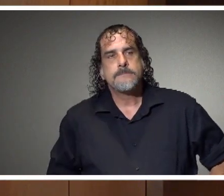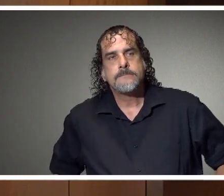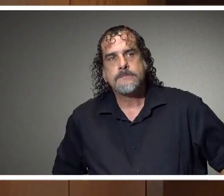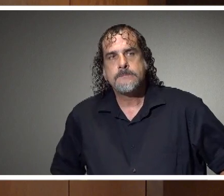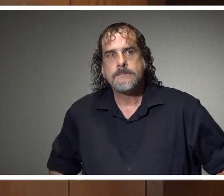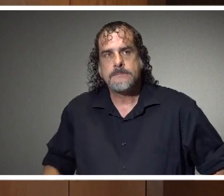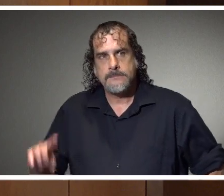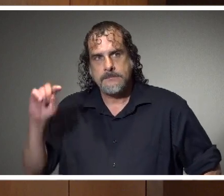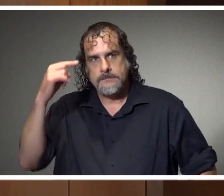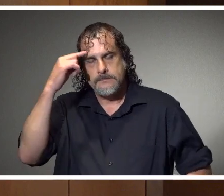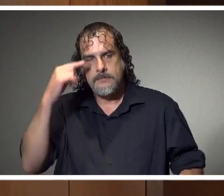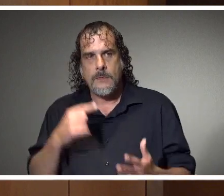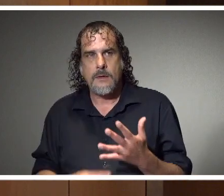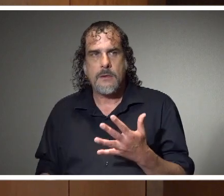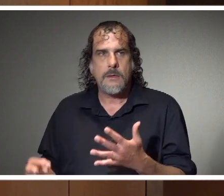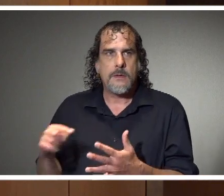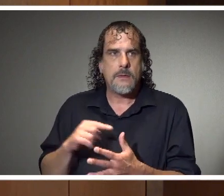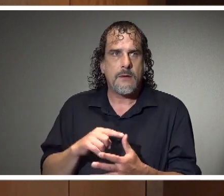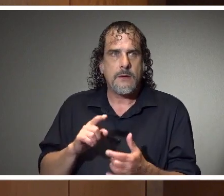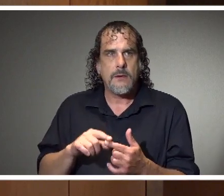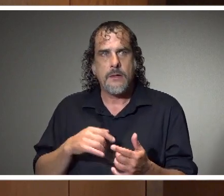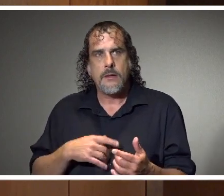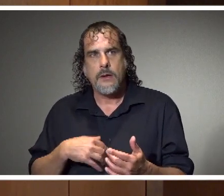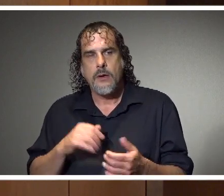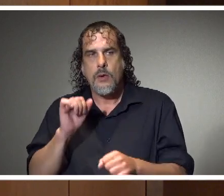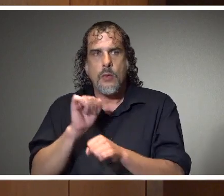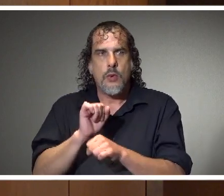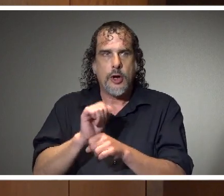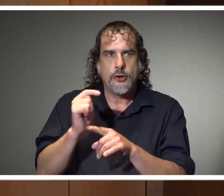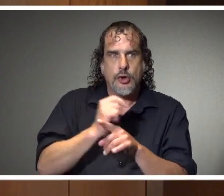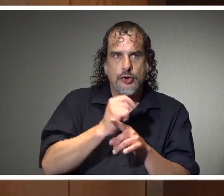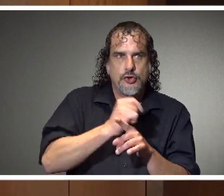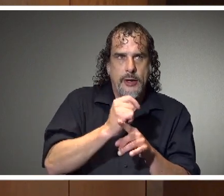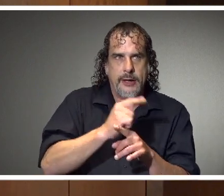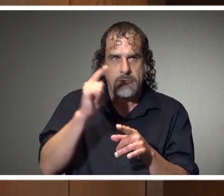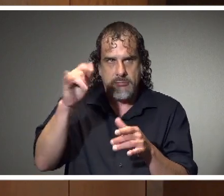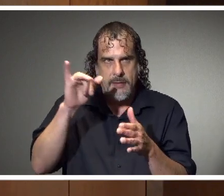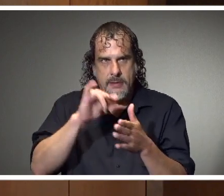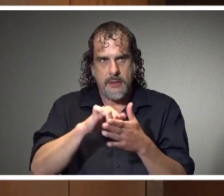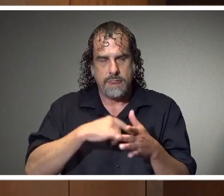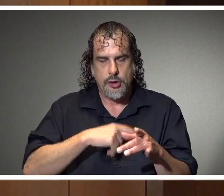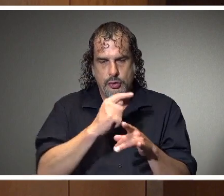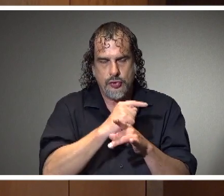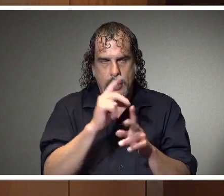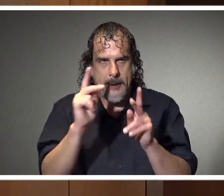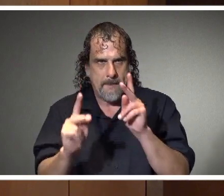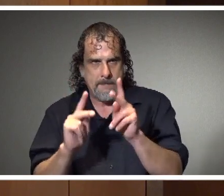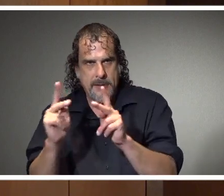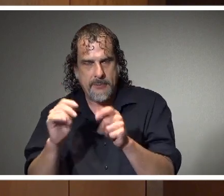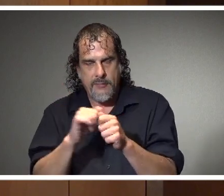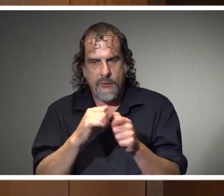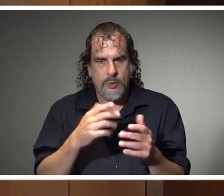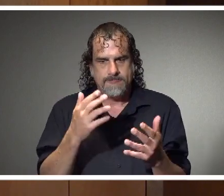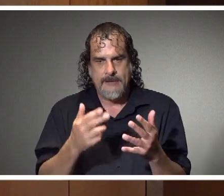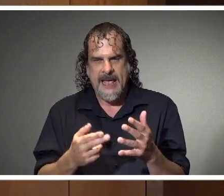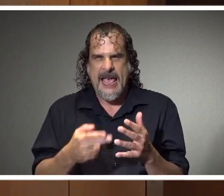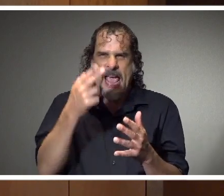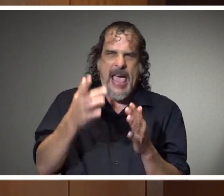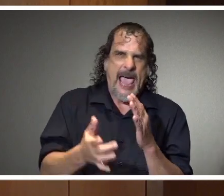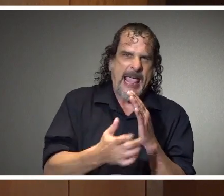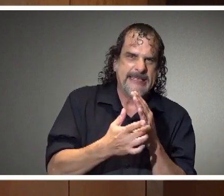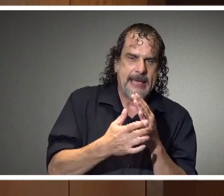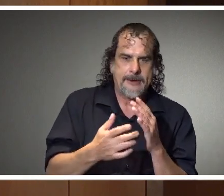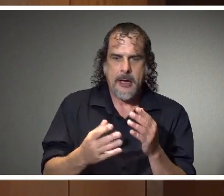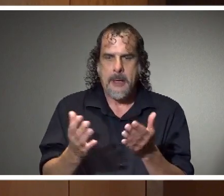Yeah, Governor, I want to go back to workforce development, where the object is to train Mississippians for high-tech,